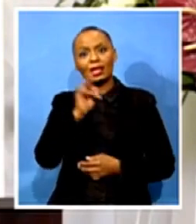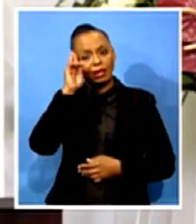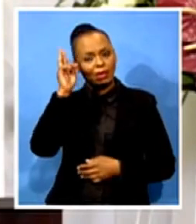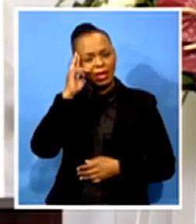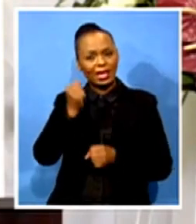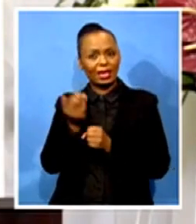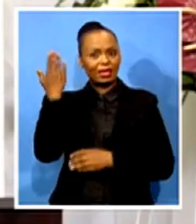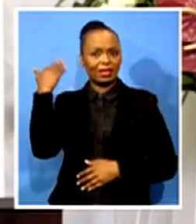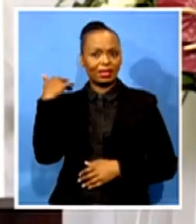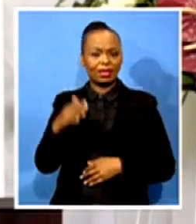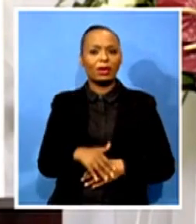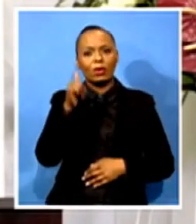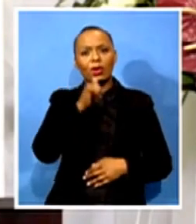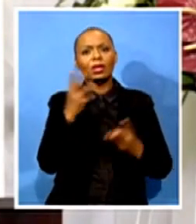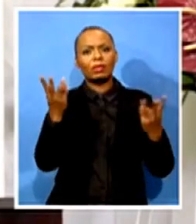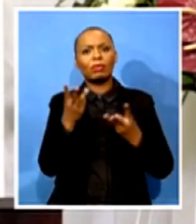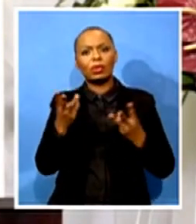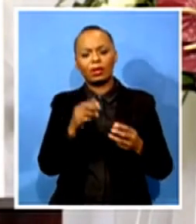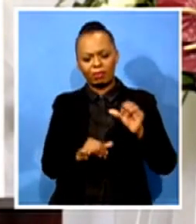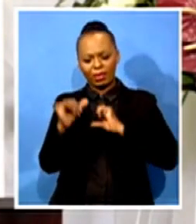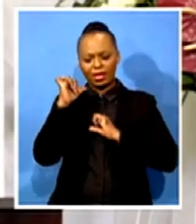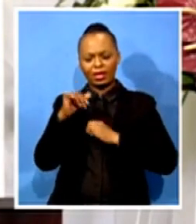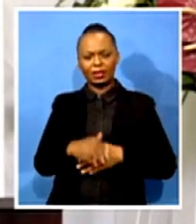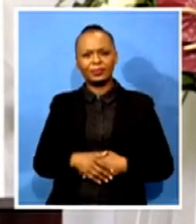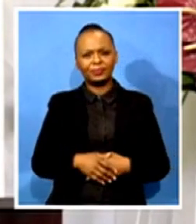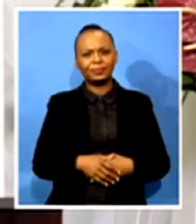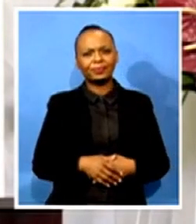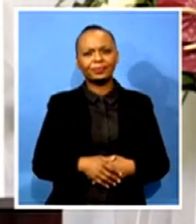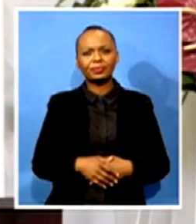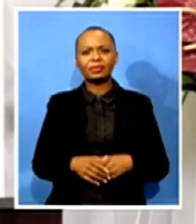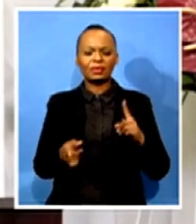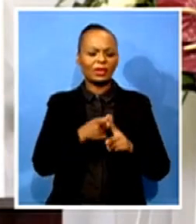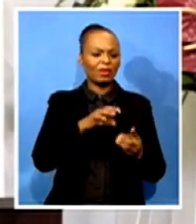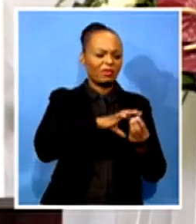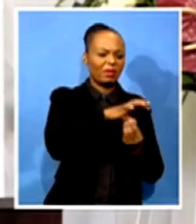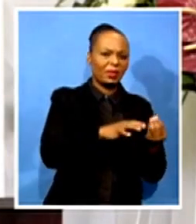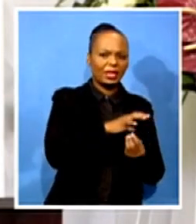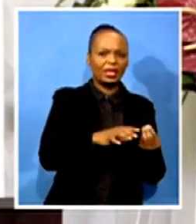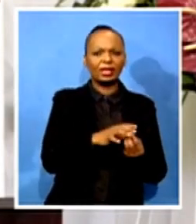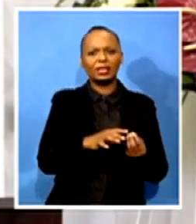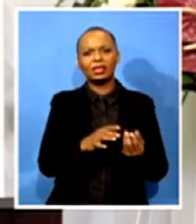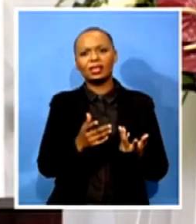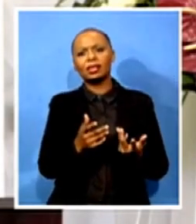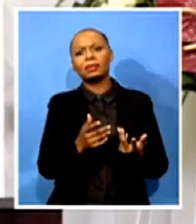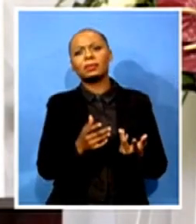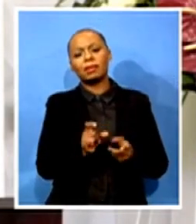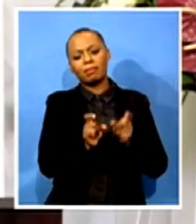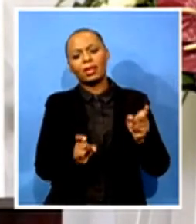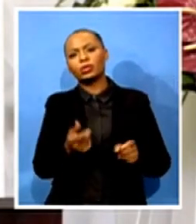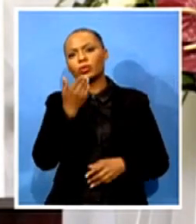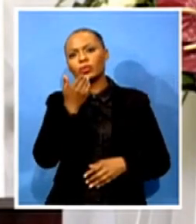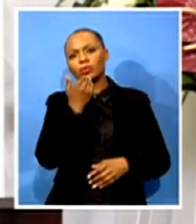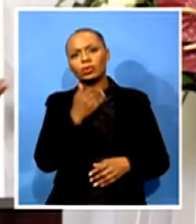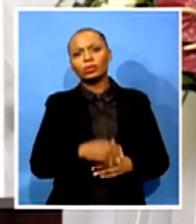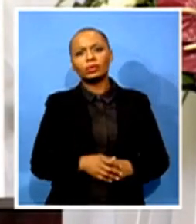back, ama families of people who were exiled, and some of